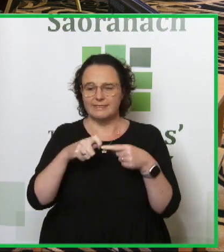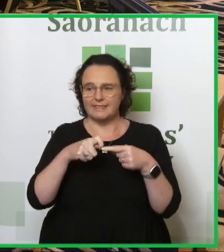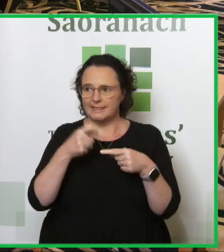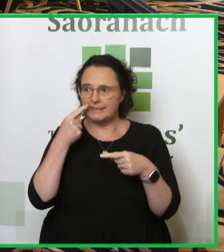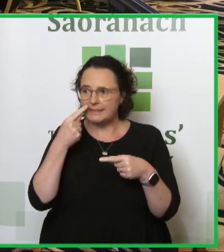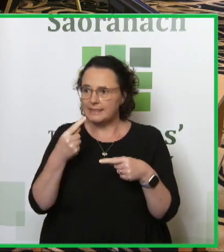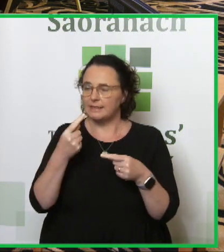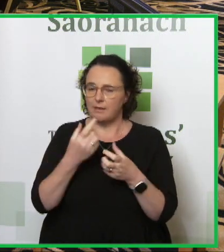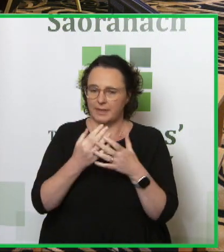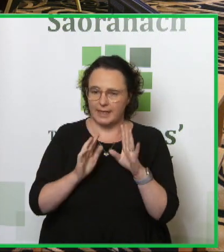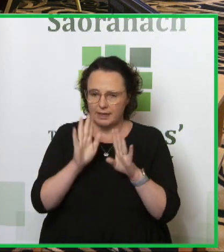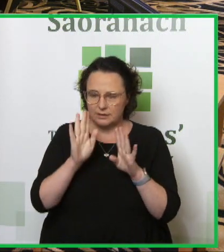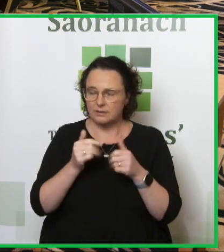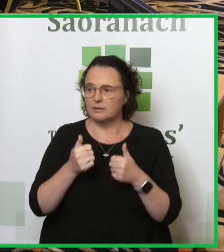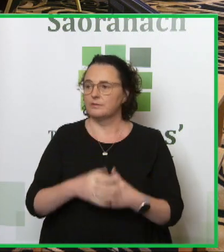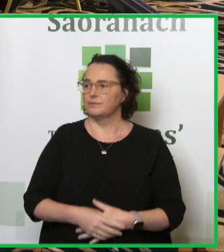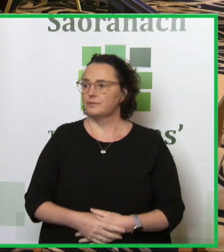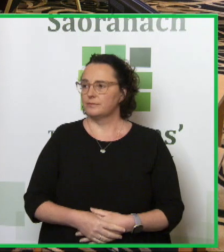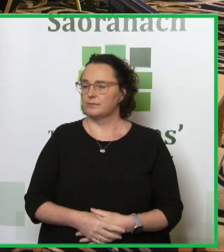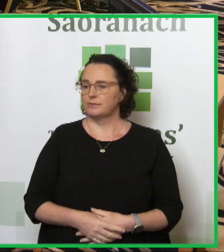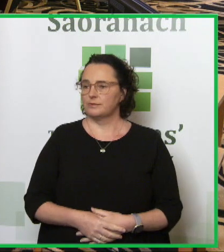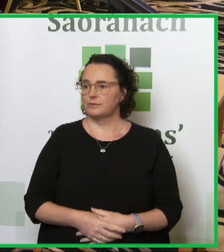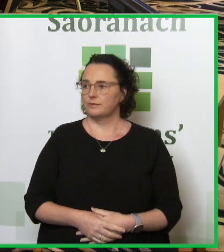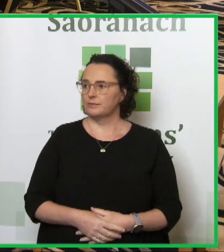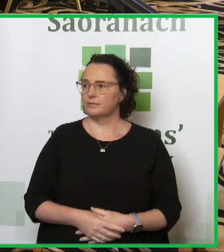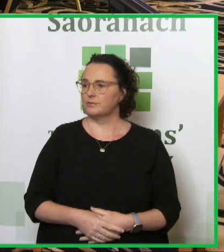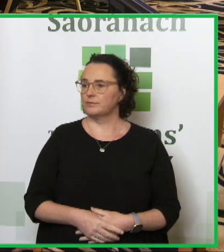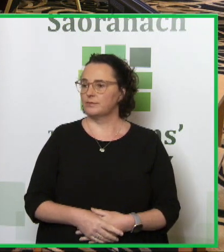Okay, so we will. Table 13?